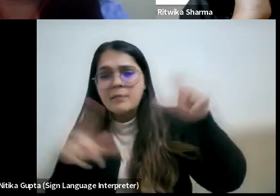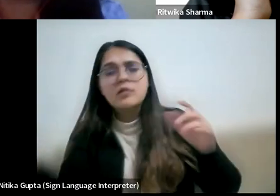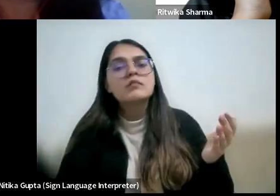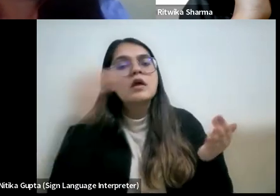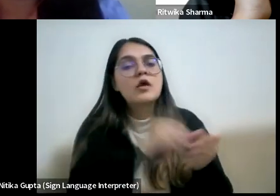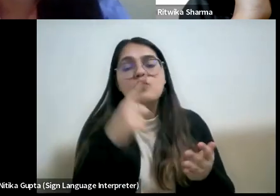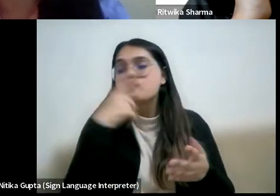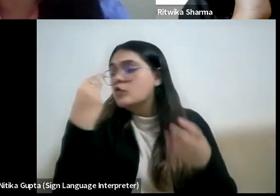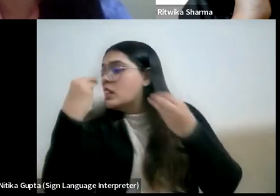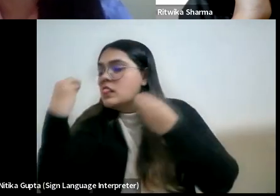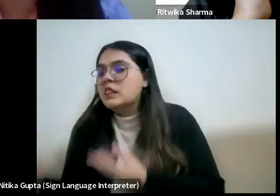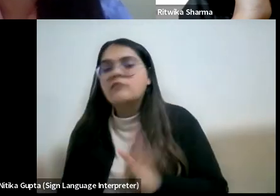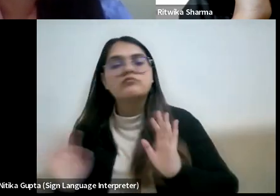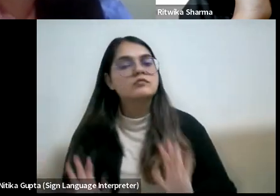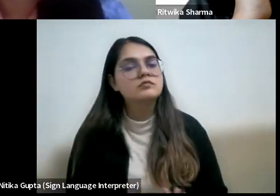left out,